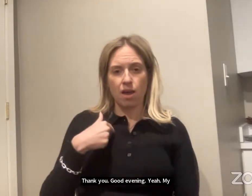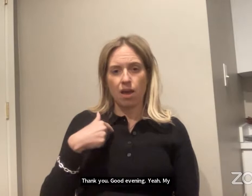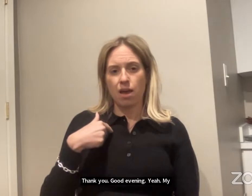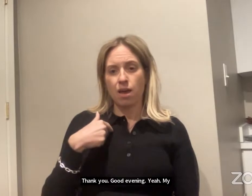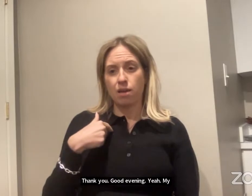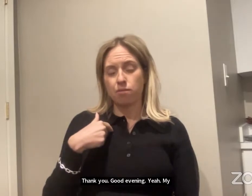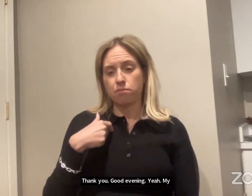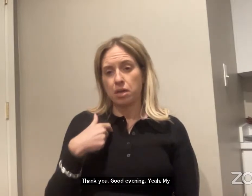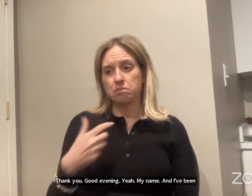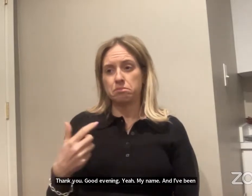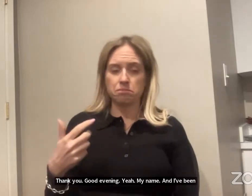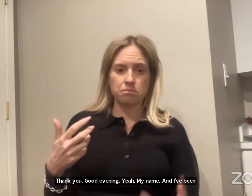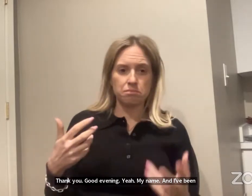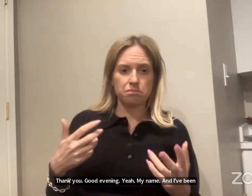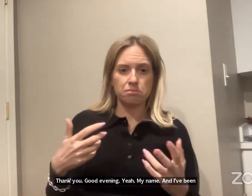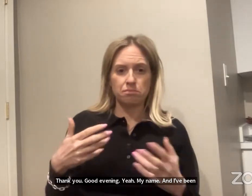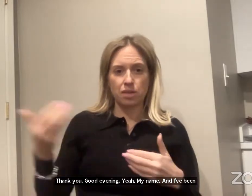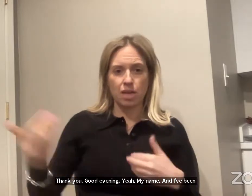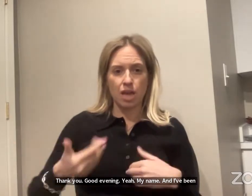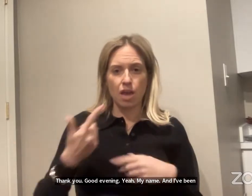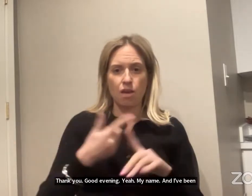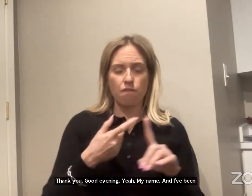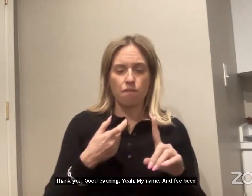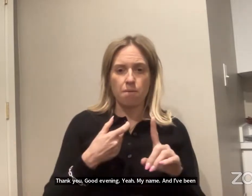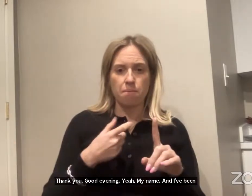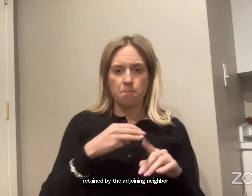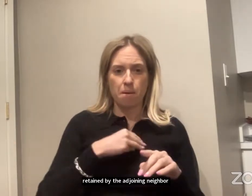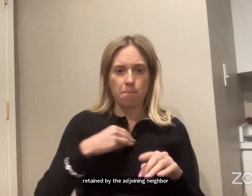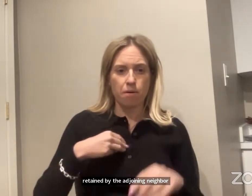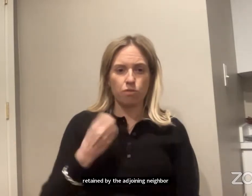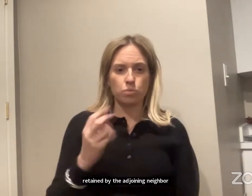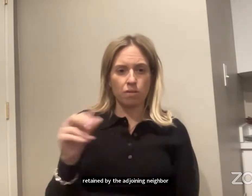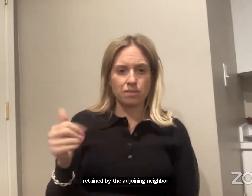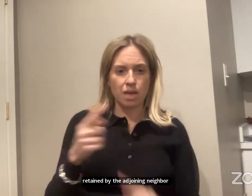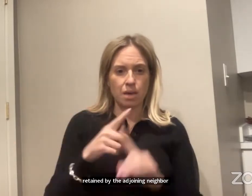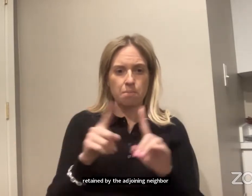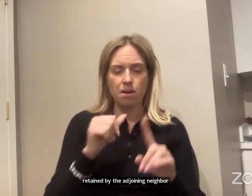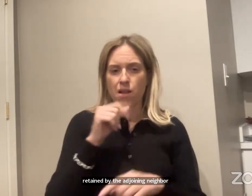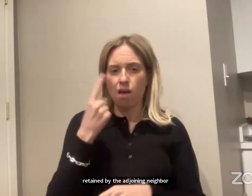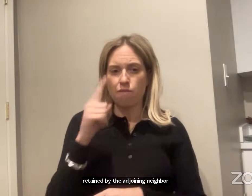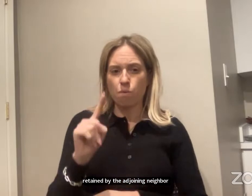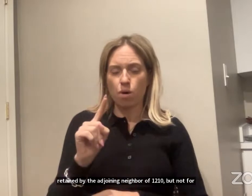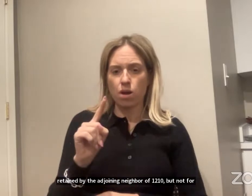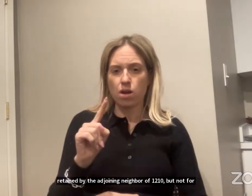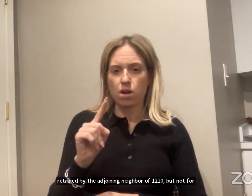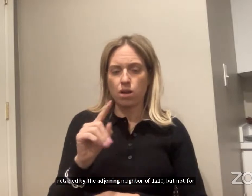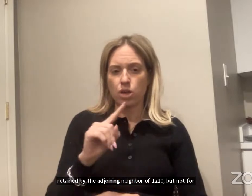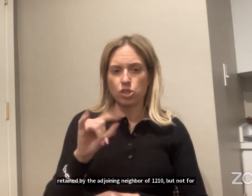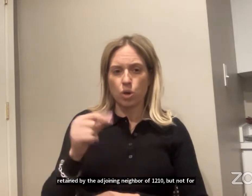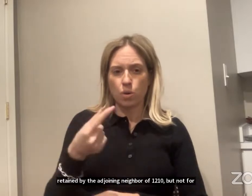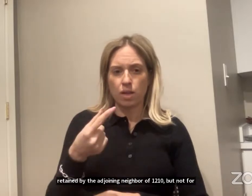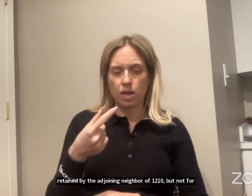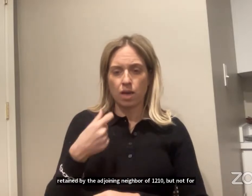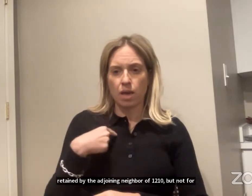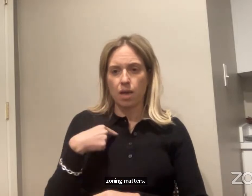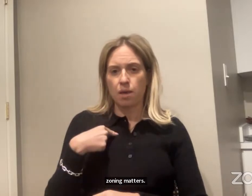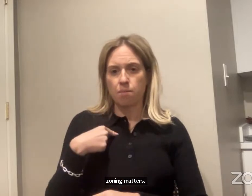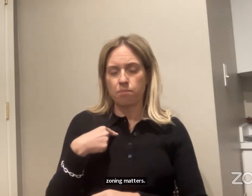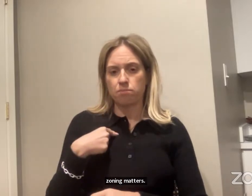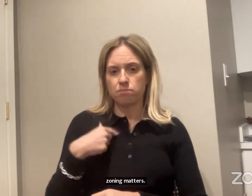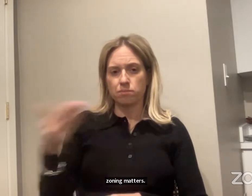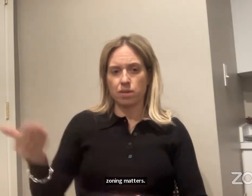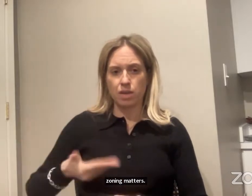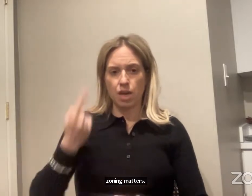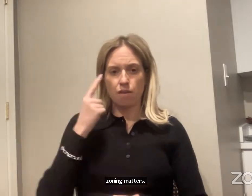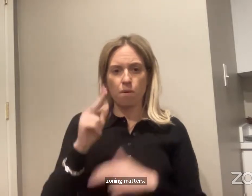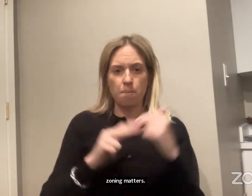retained by the adjoining neighbor at 1210, but not for zoning matters, actually. I was retained for some building code issues